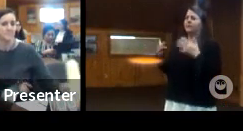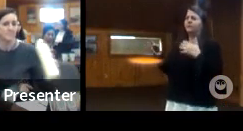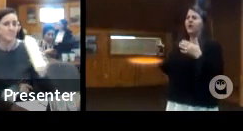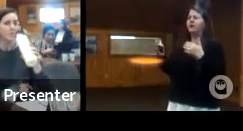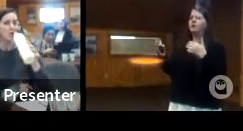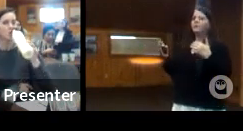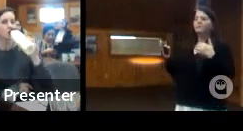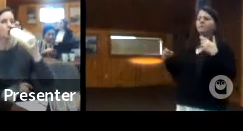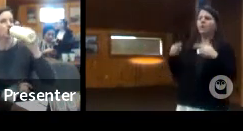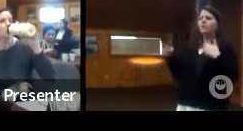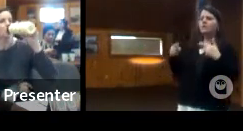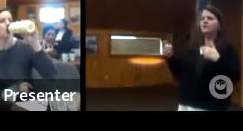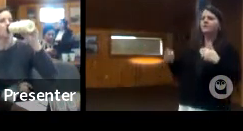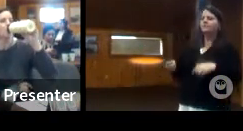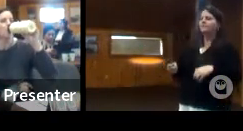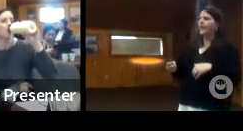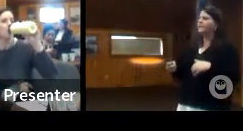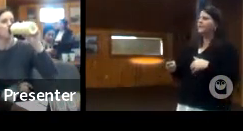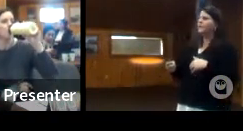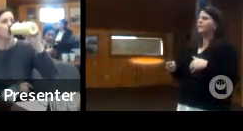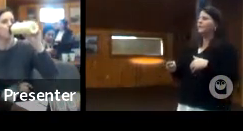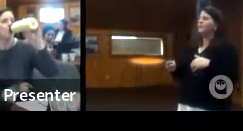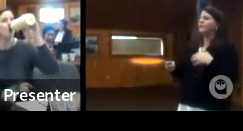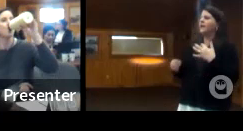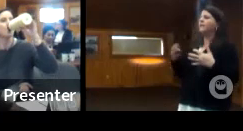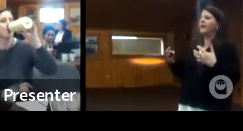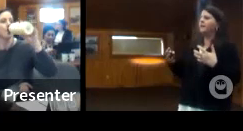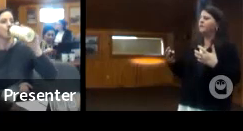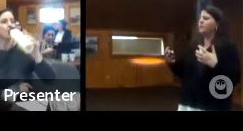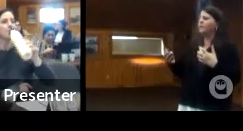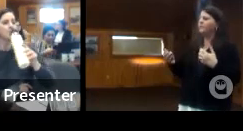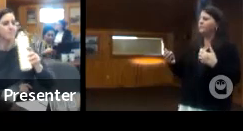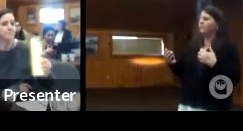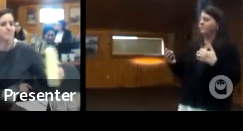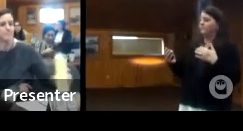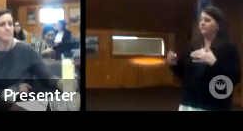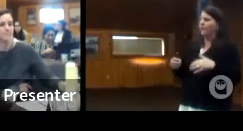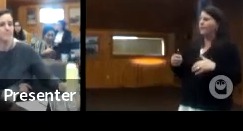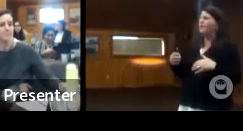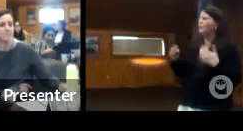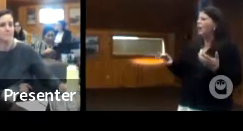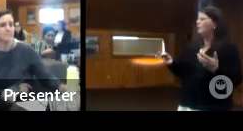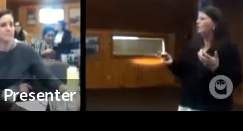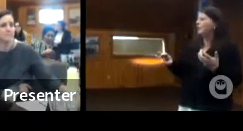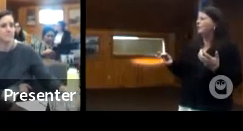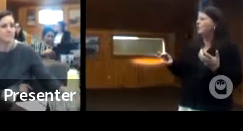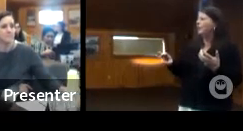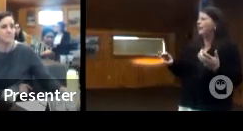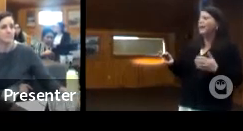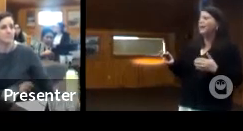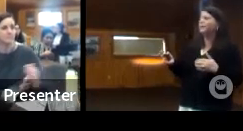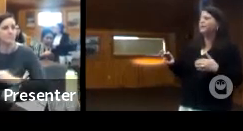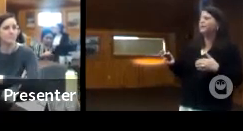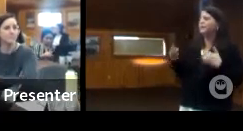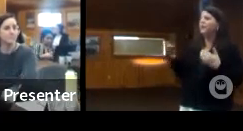was talking about tire marks. And she gave an analogy with it about, you know, how when you're stuck in the